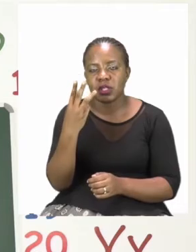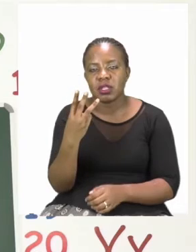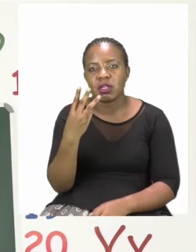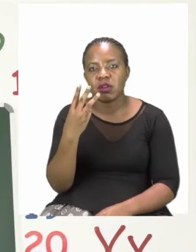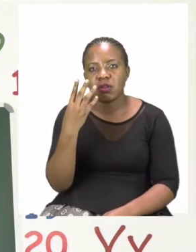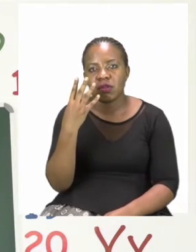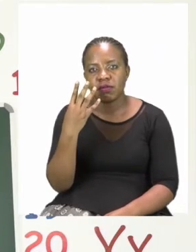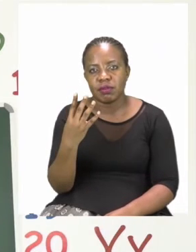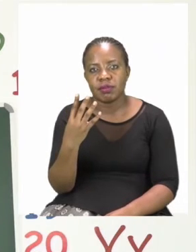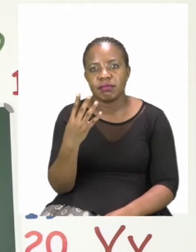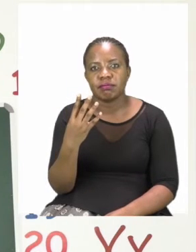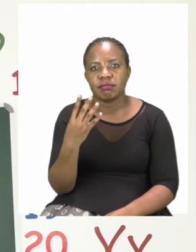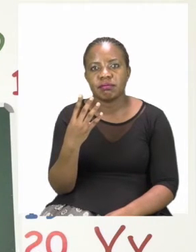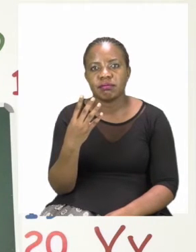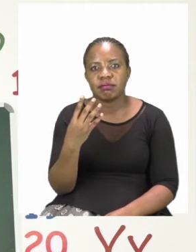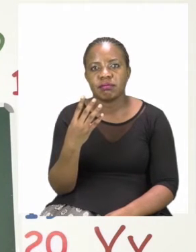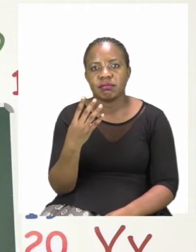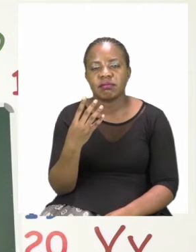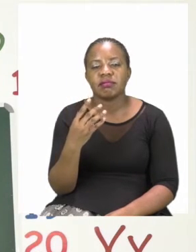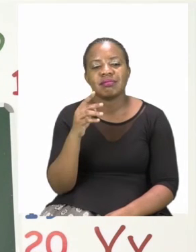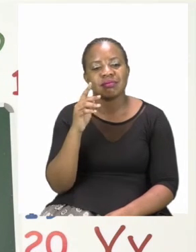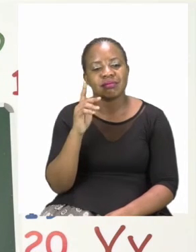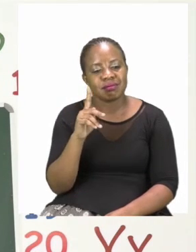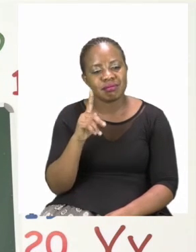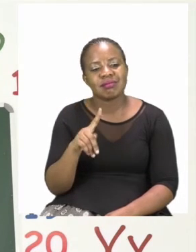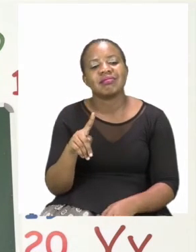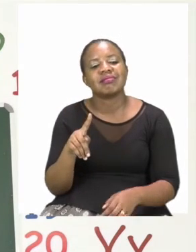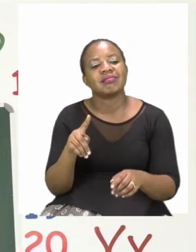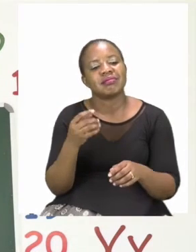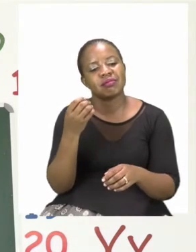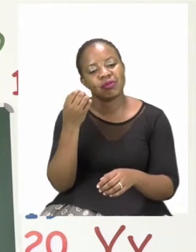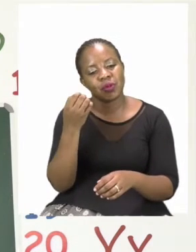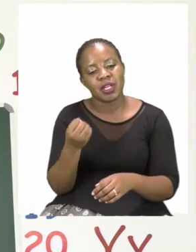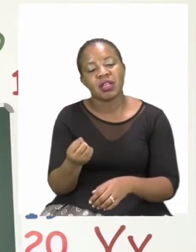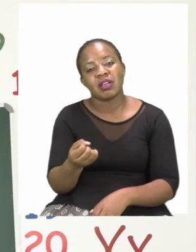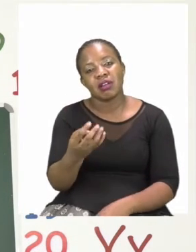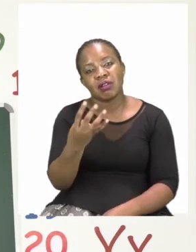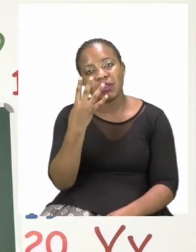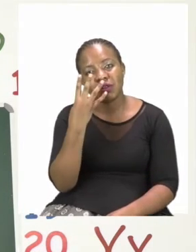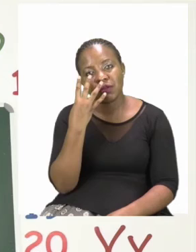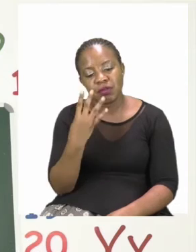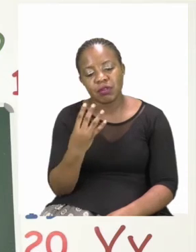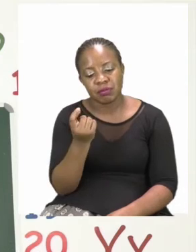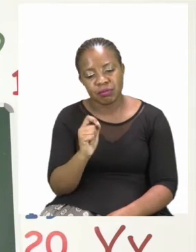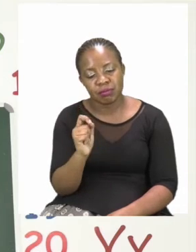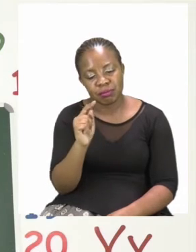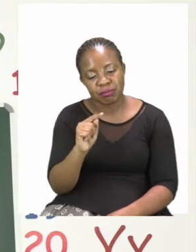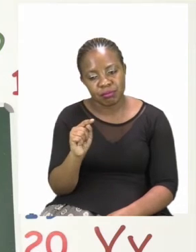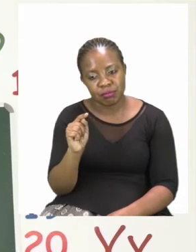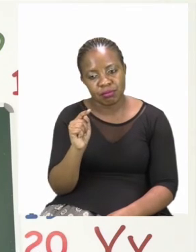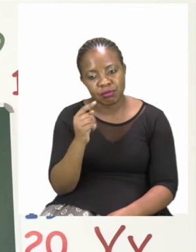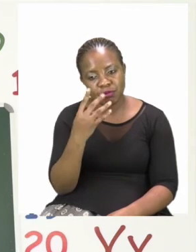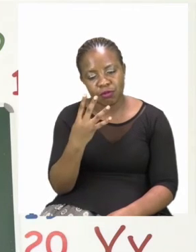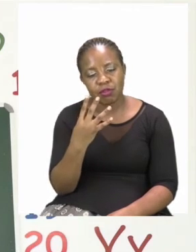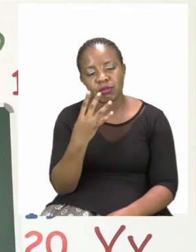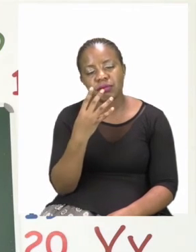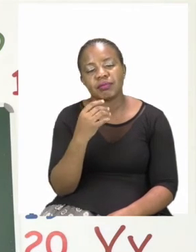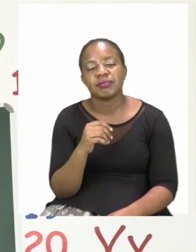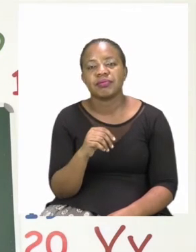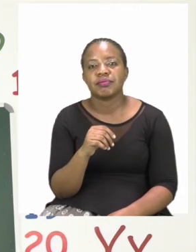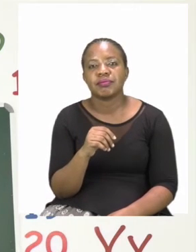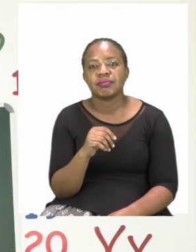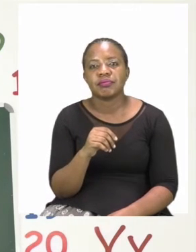3, 4. We also have 4 seeds. Let's go to the next